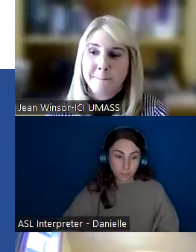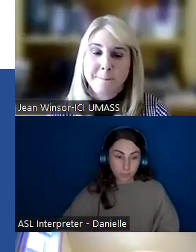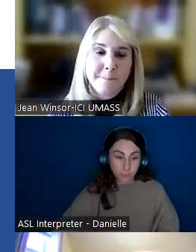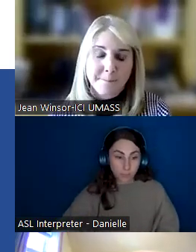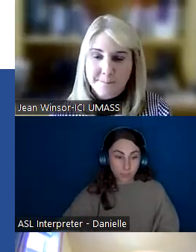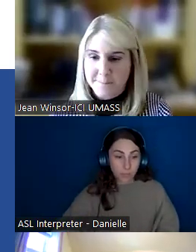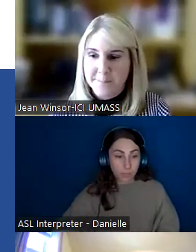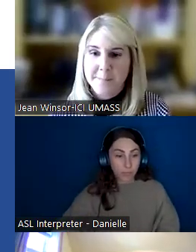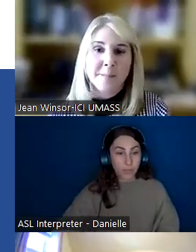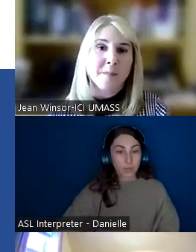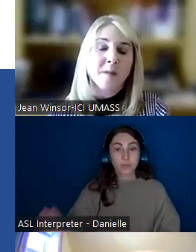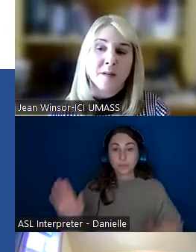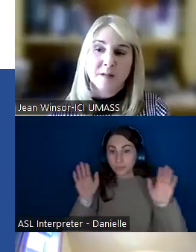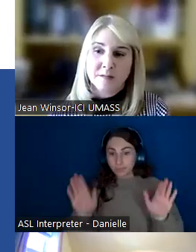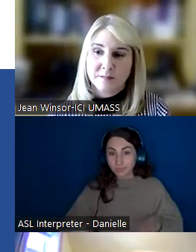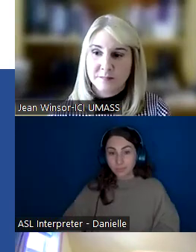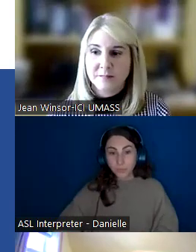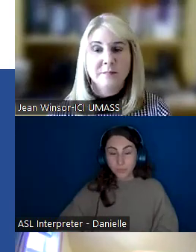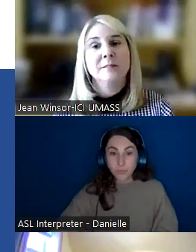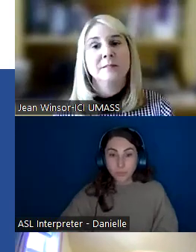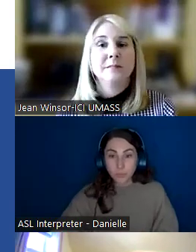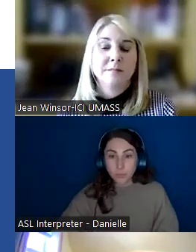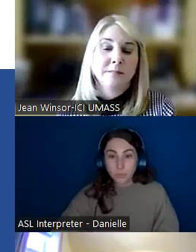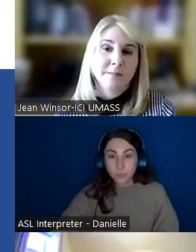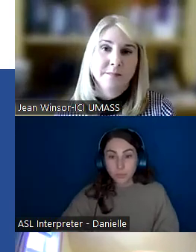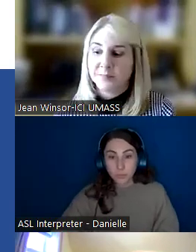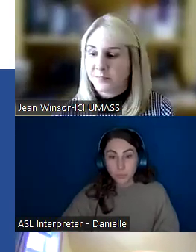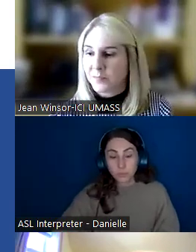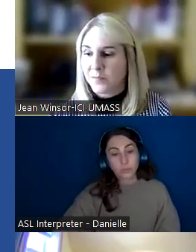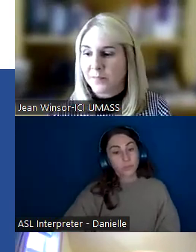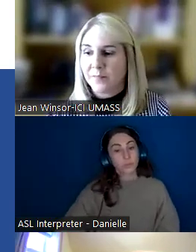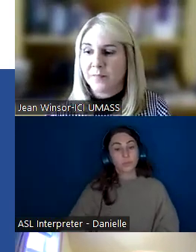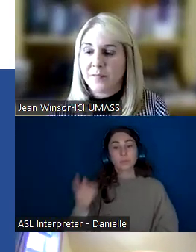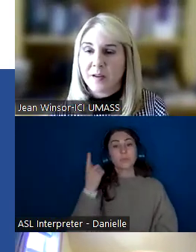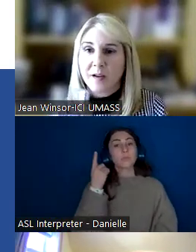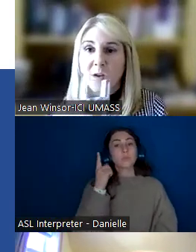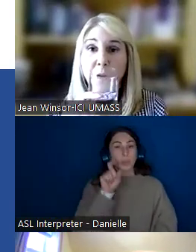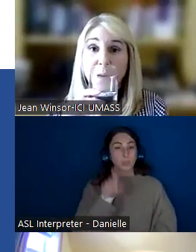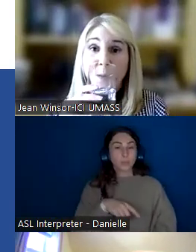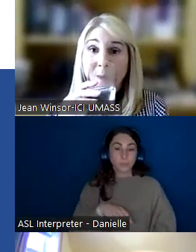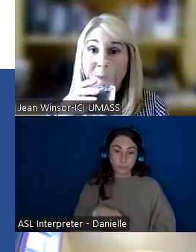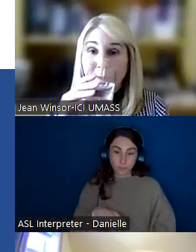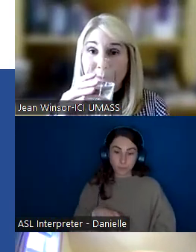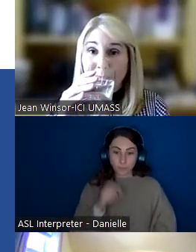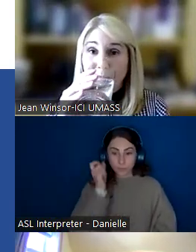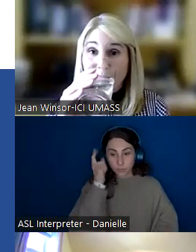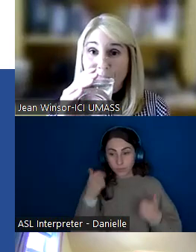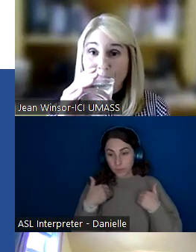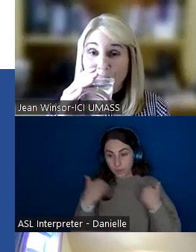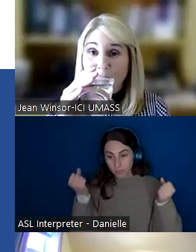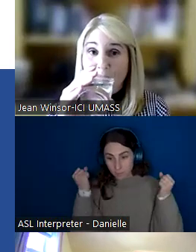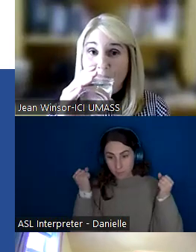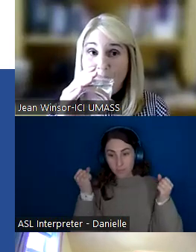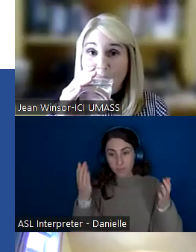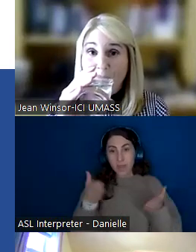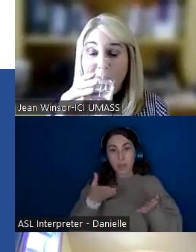Okay, great. And one additional question, we understand there are so many wonderful resources